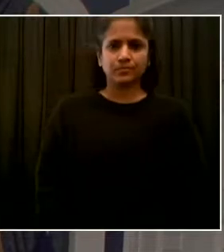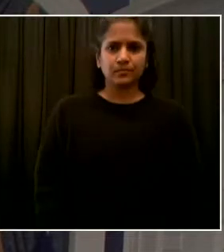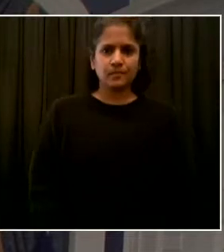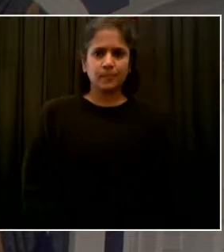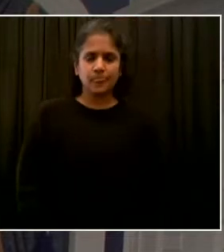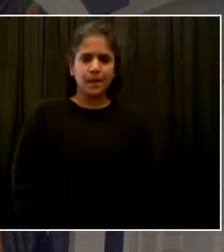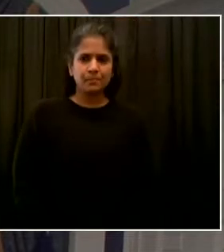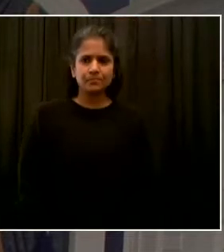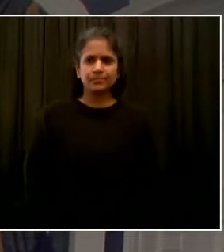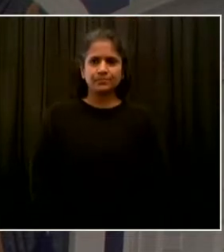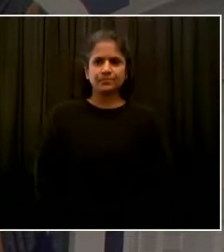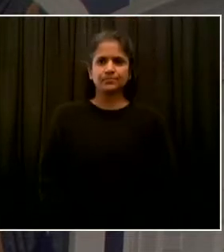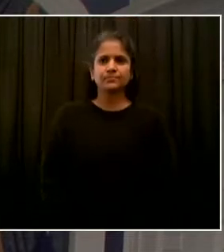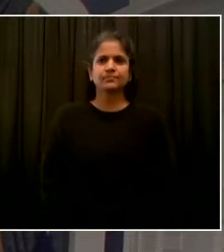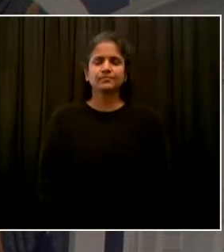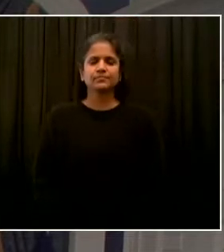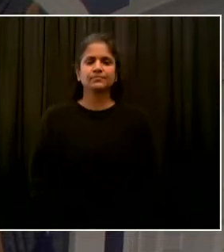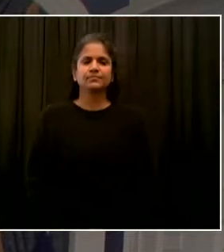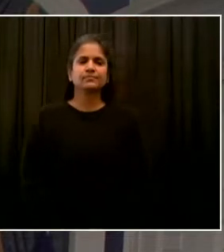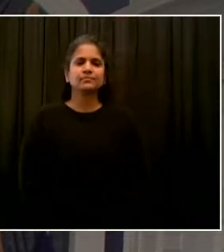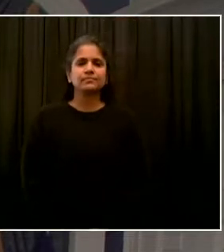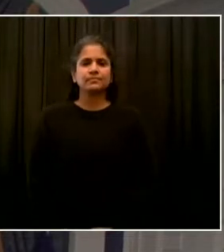yourself? That's